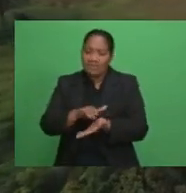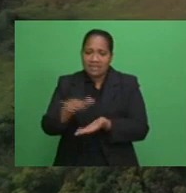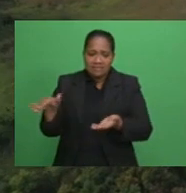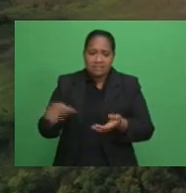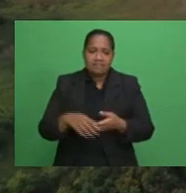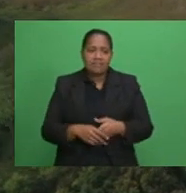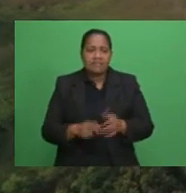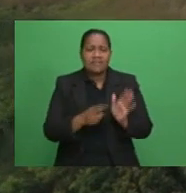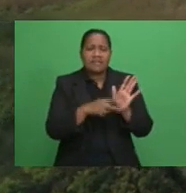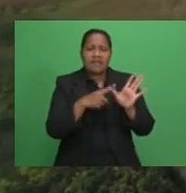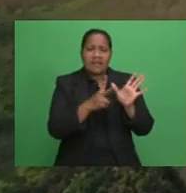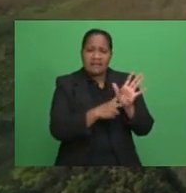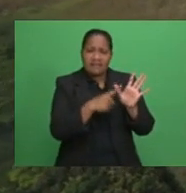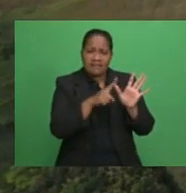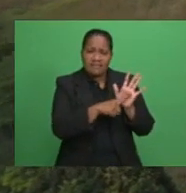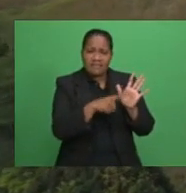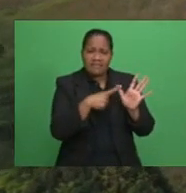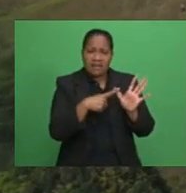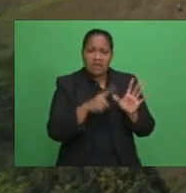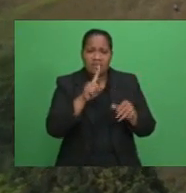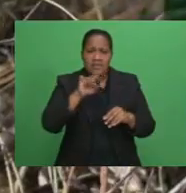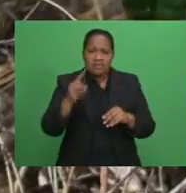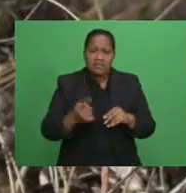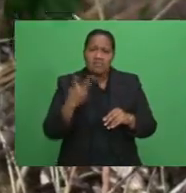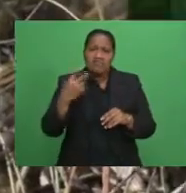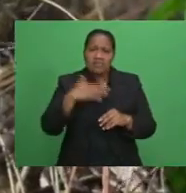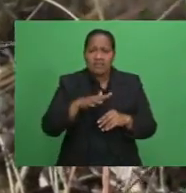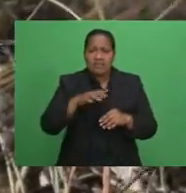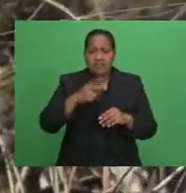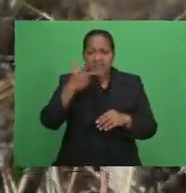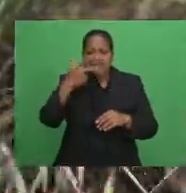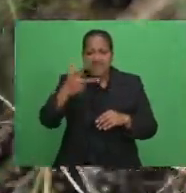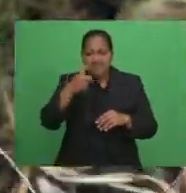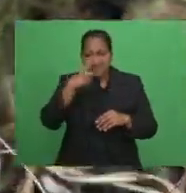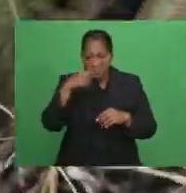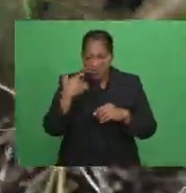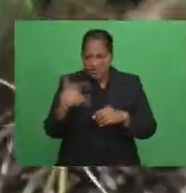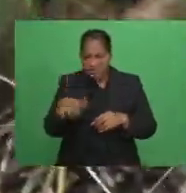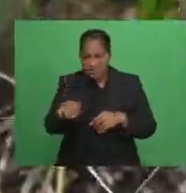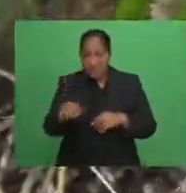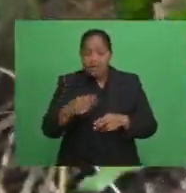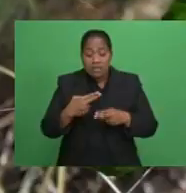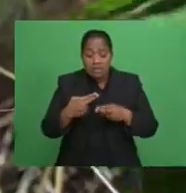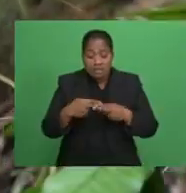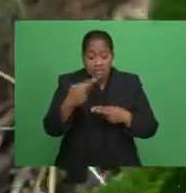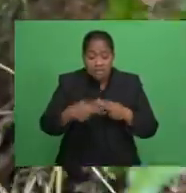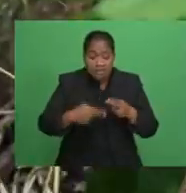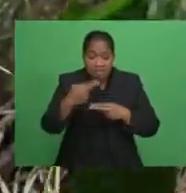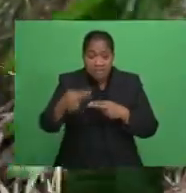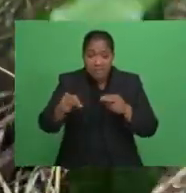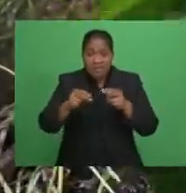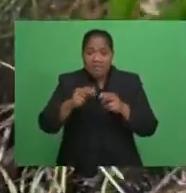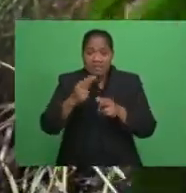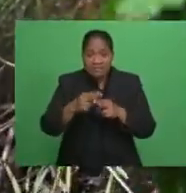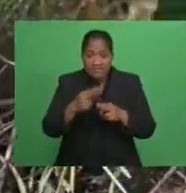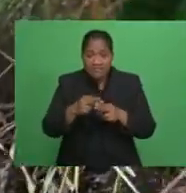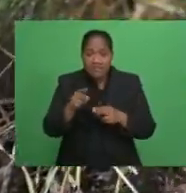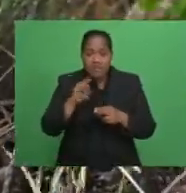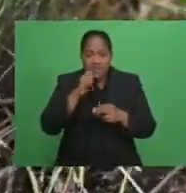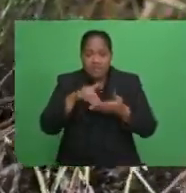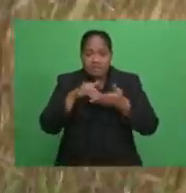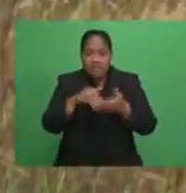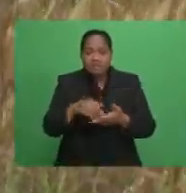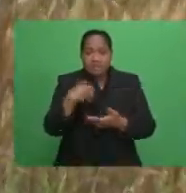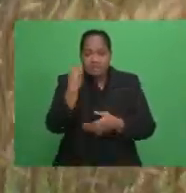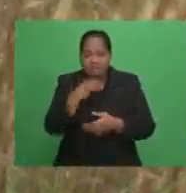Navala's 1,208 residents, the planting will help improve access to food and natural resources and